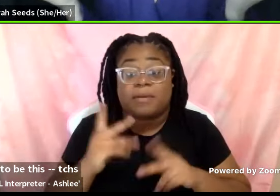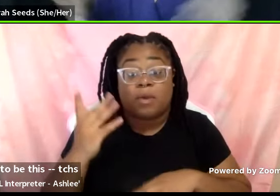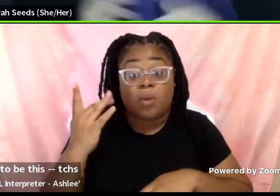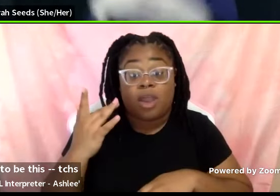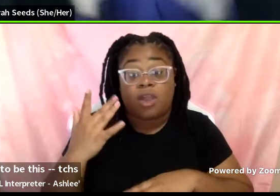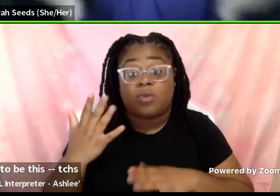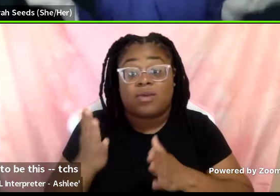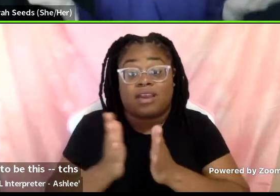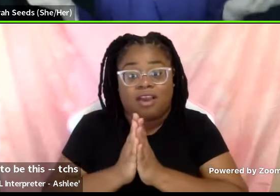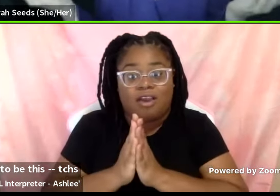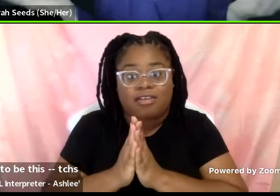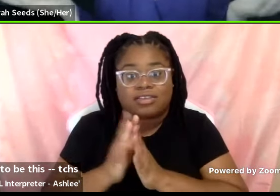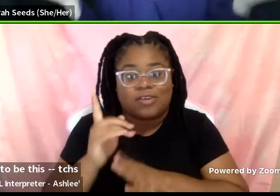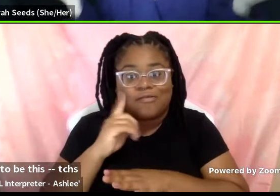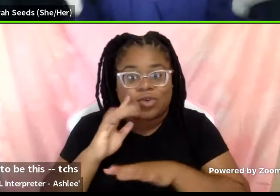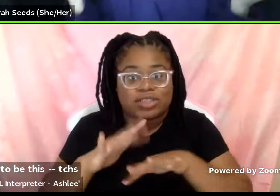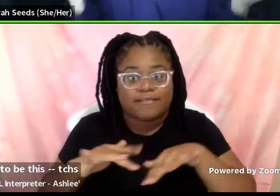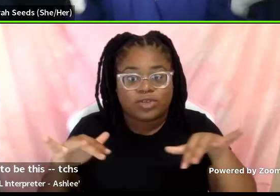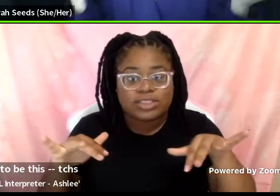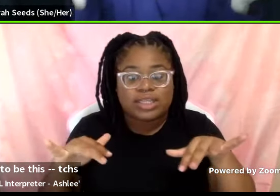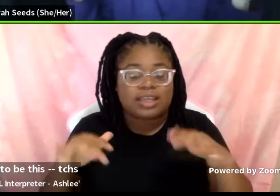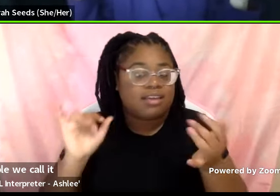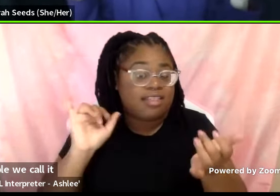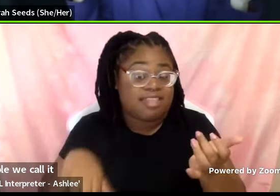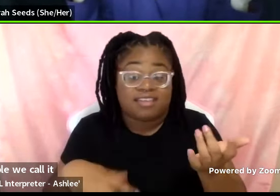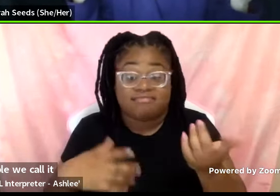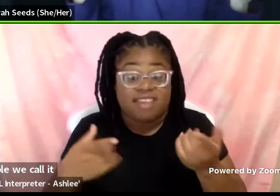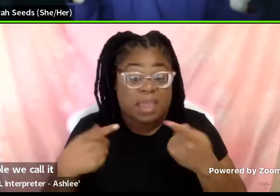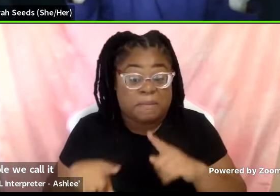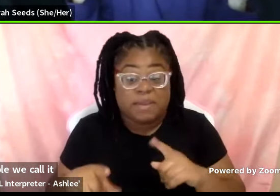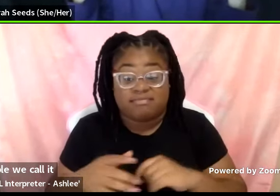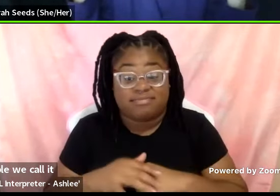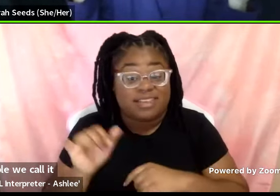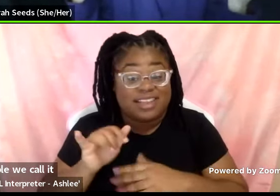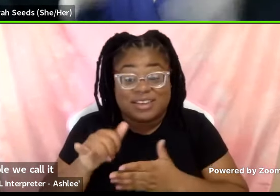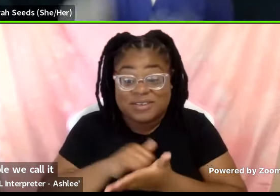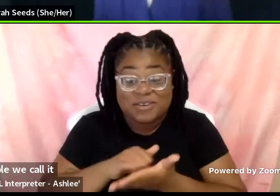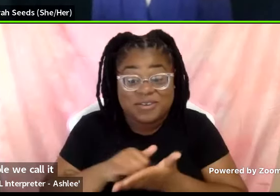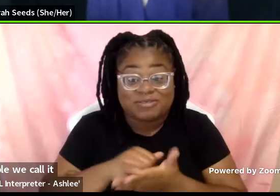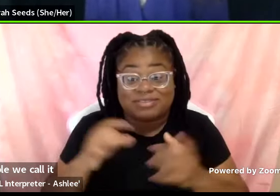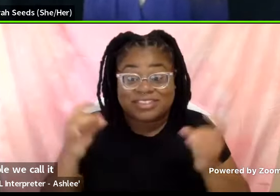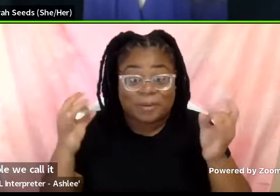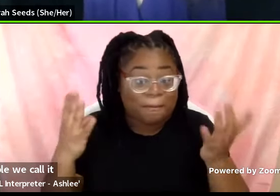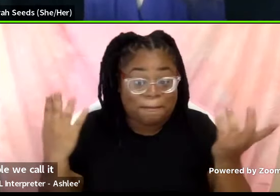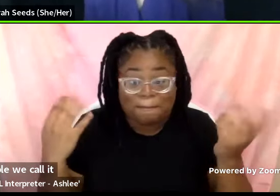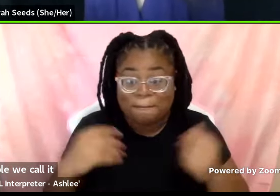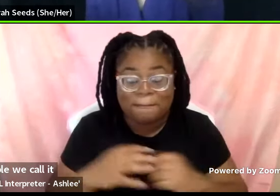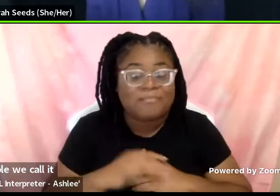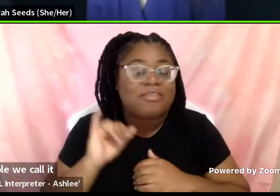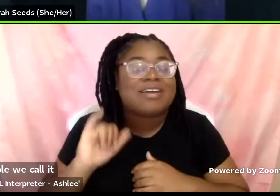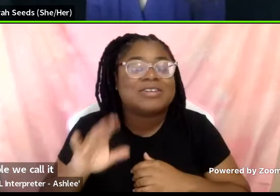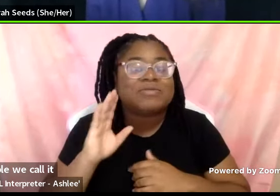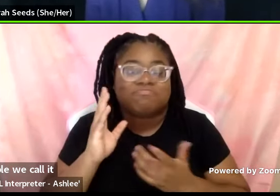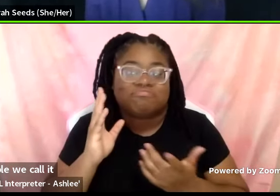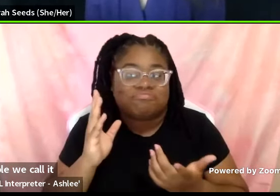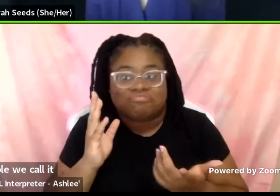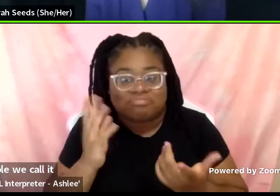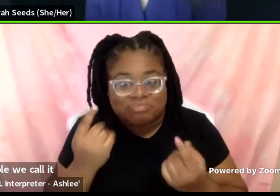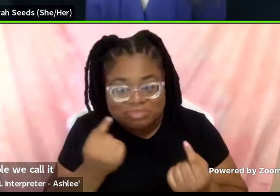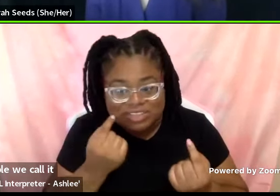diverse pool, got the roles. And it turned out to be just like New York, dope as hell. So that's why we did it. So it really worked